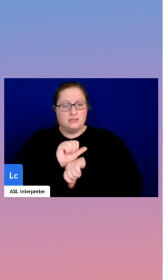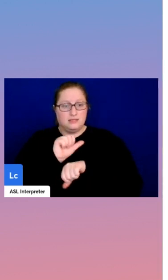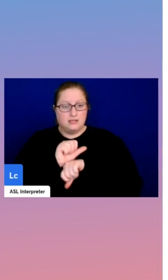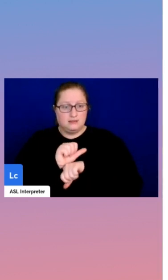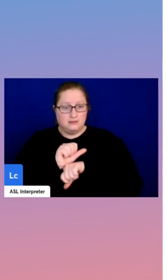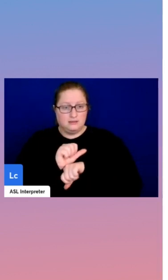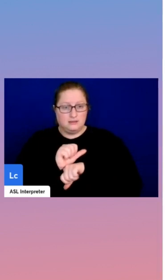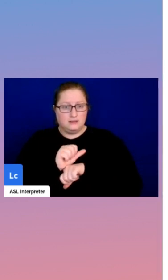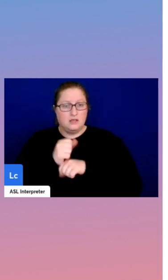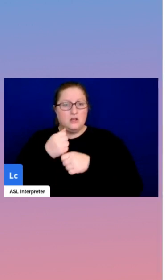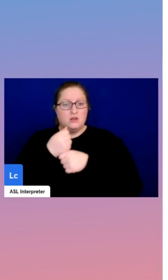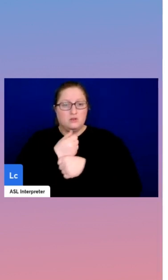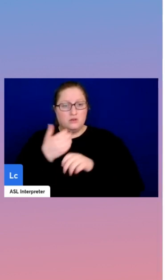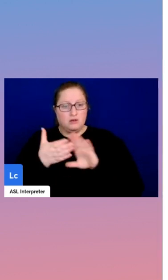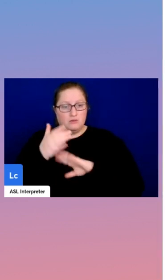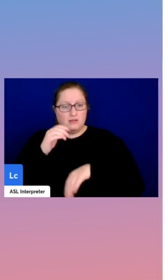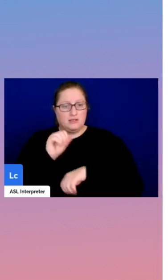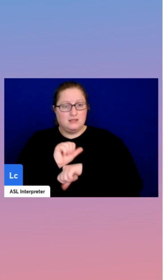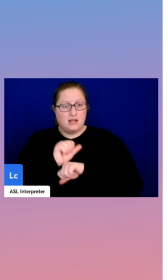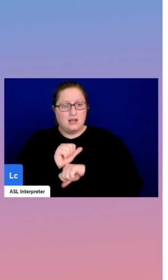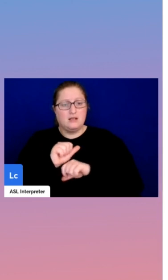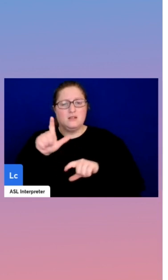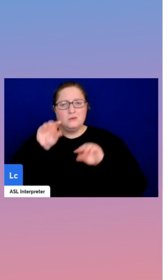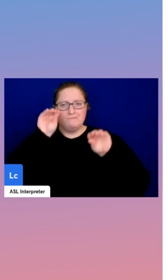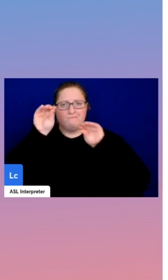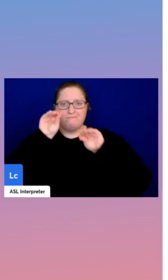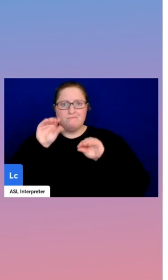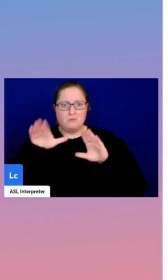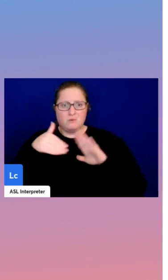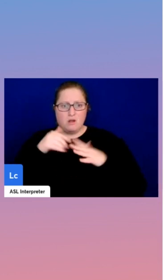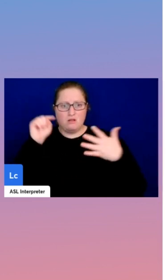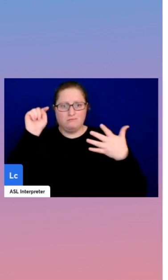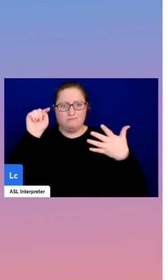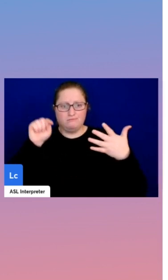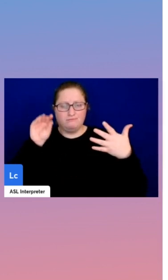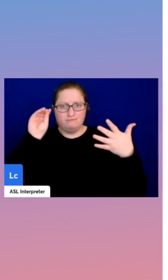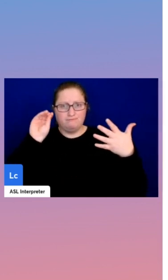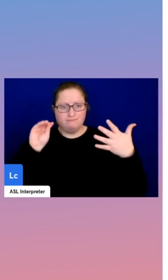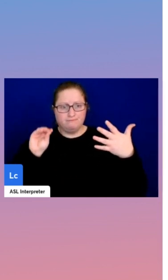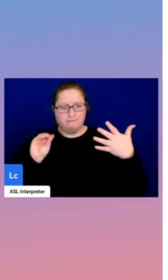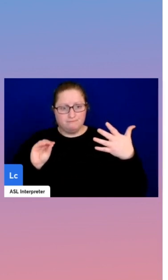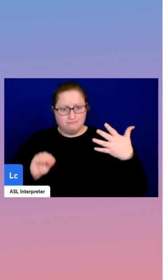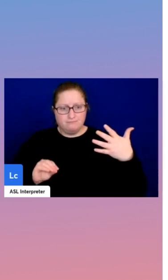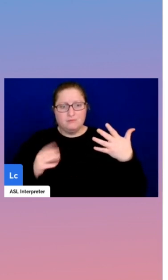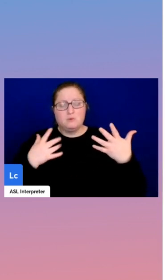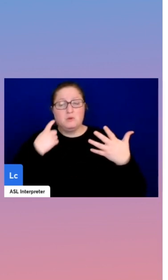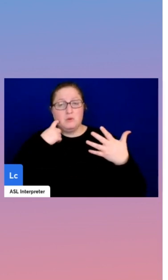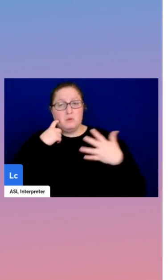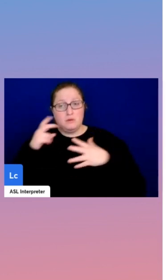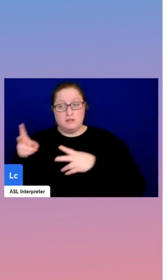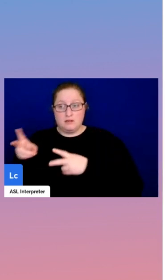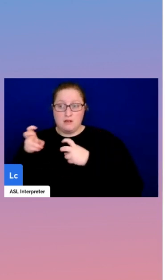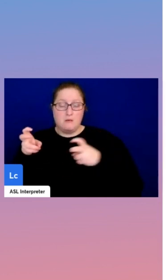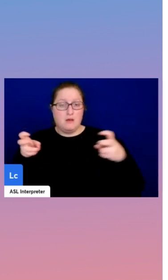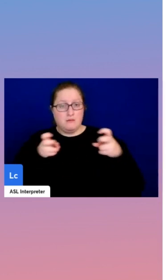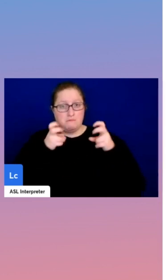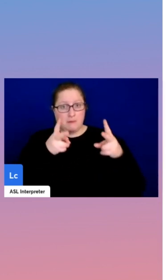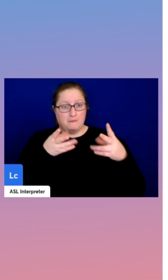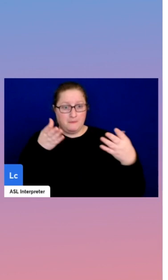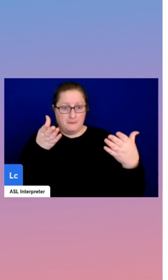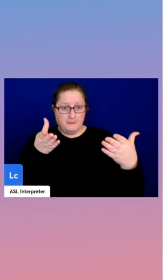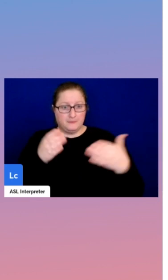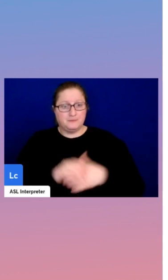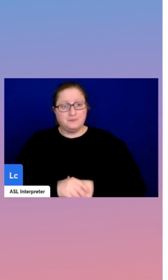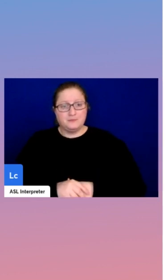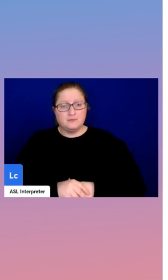task. Here you give it a name, description, you provide the endpoint URL that you copied previously from HCP Packer registry, and the HMAC key. So there's no need